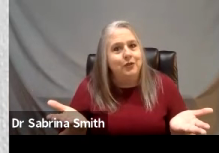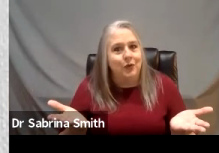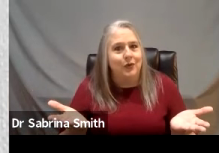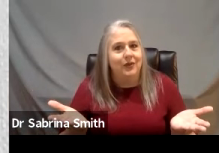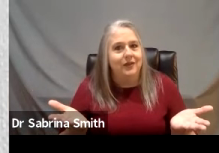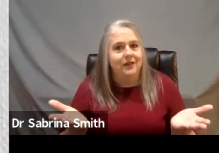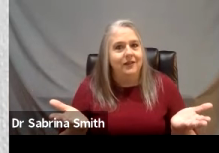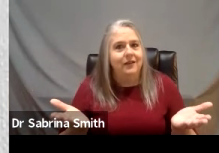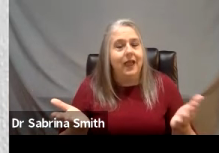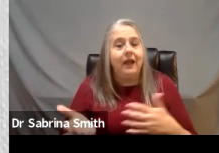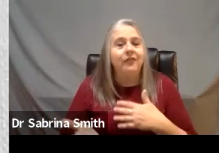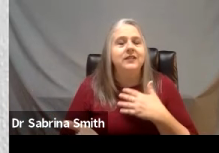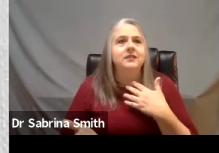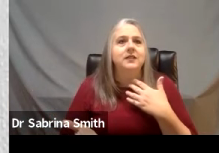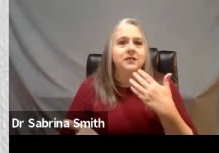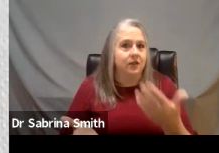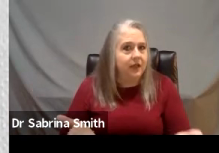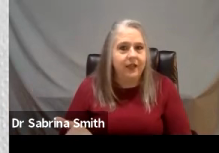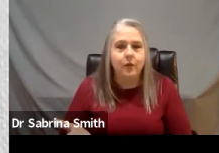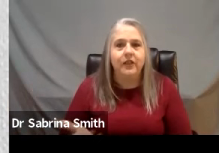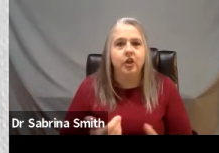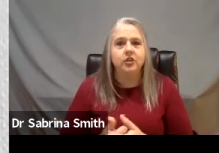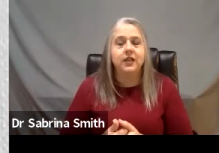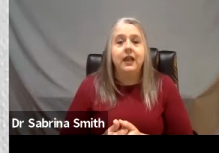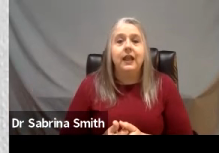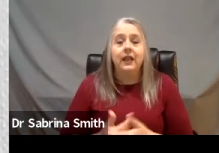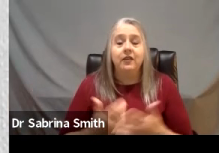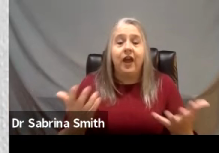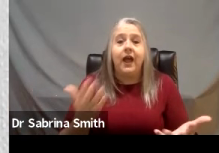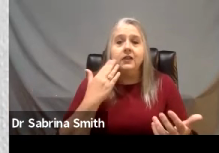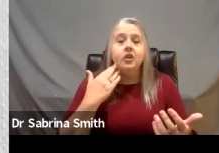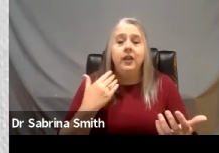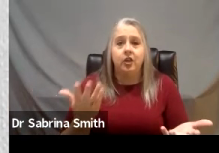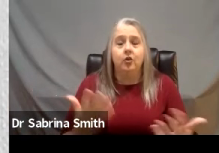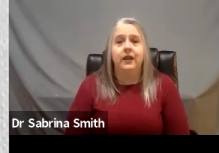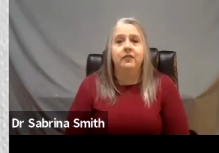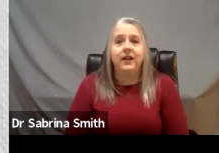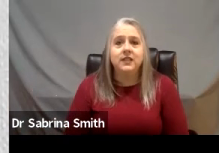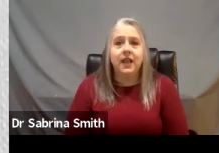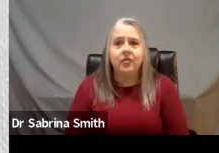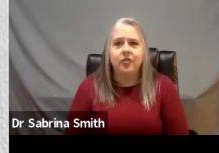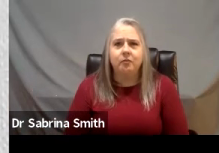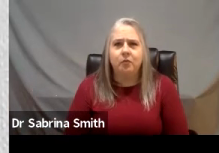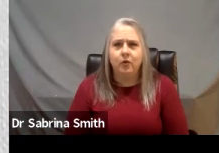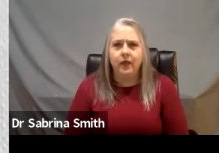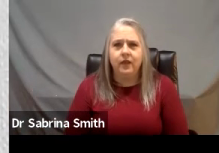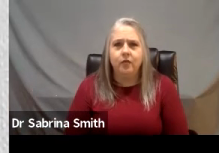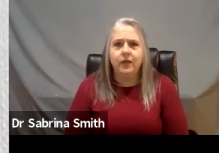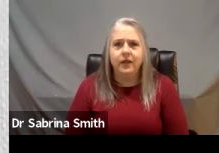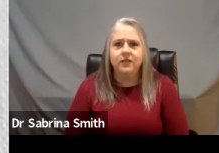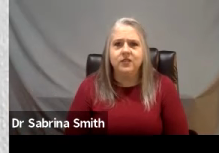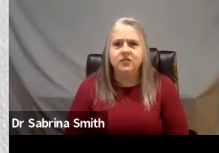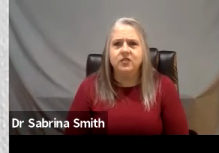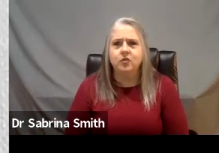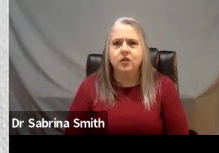my control. Affect is a skill, again, that we learned. If I look at you and if I say the boy